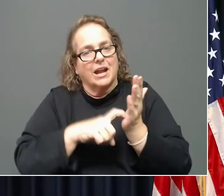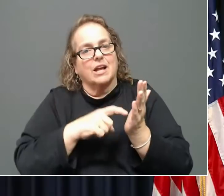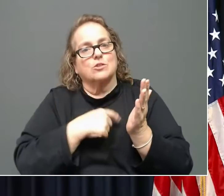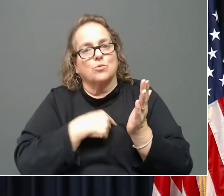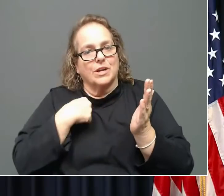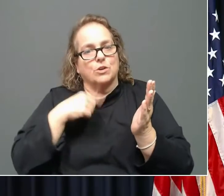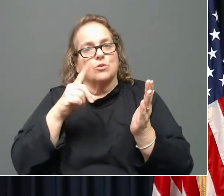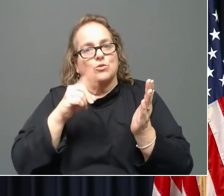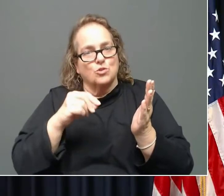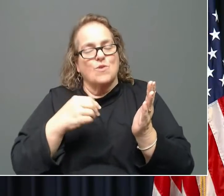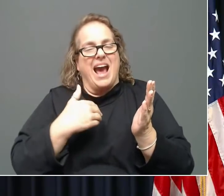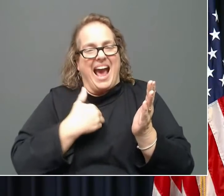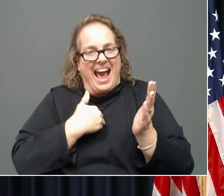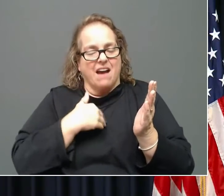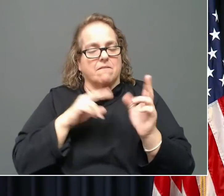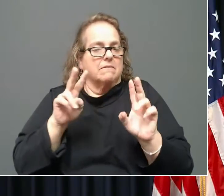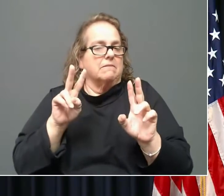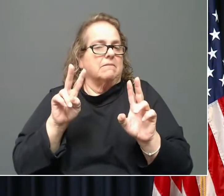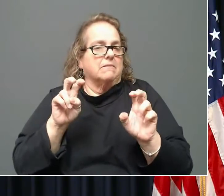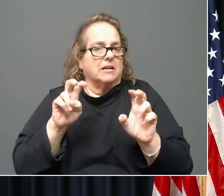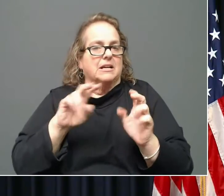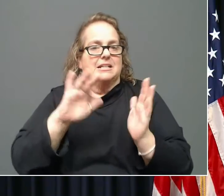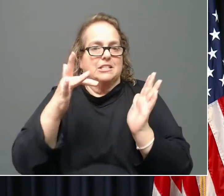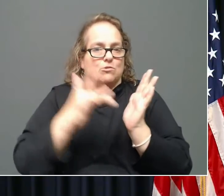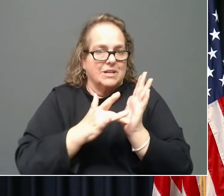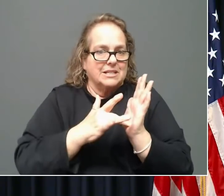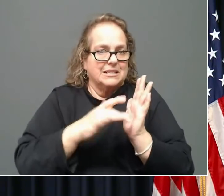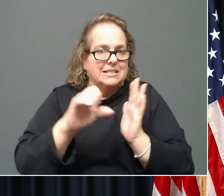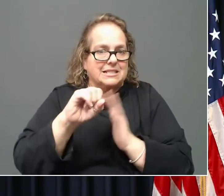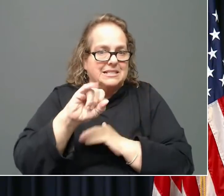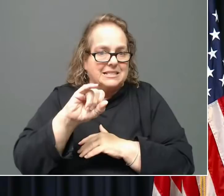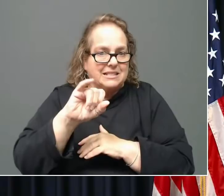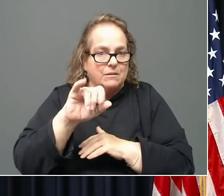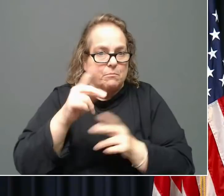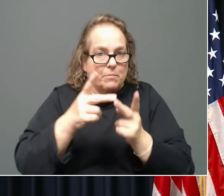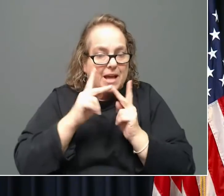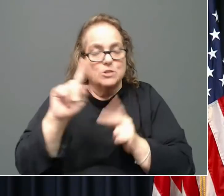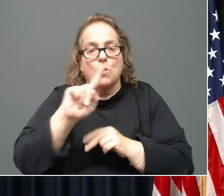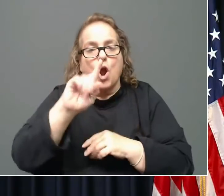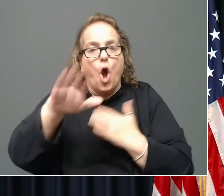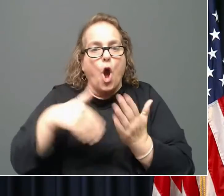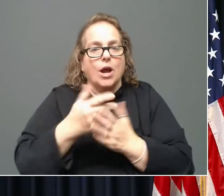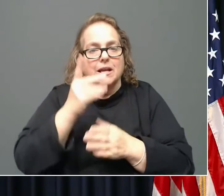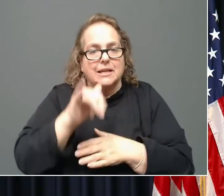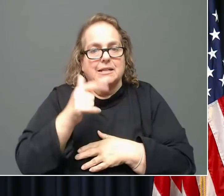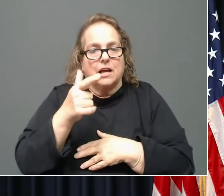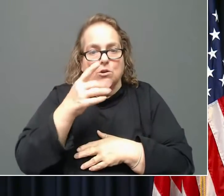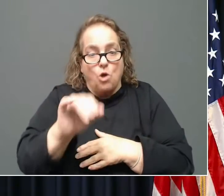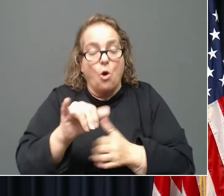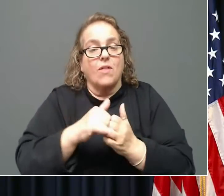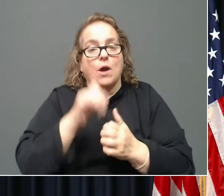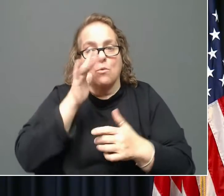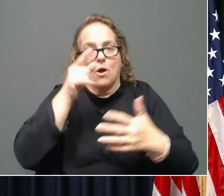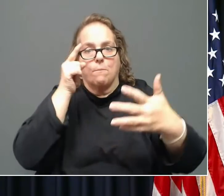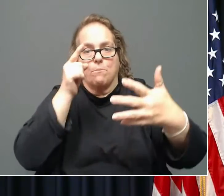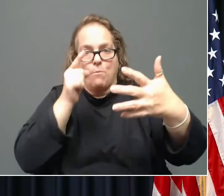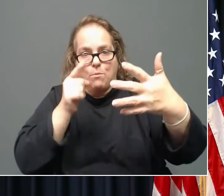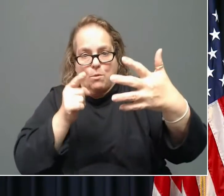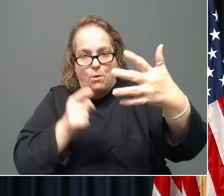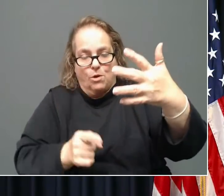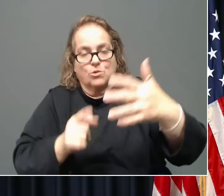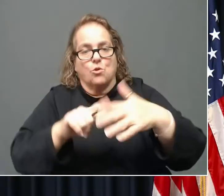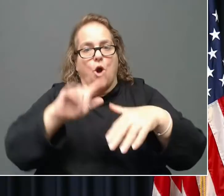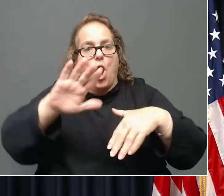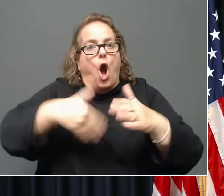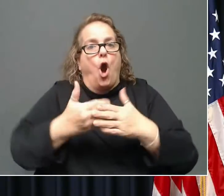centralized site where any Kentuckian can go that can point them to every single provider in their